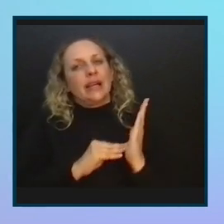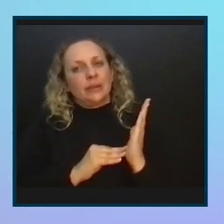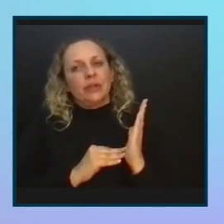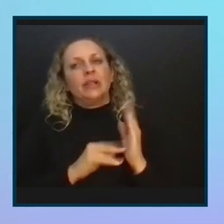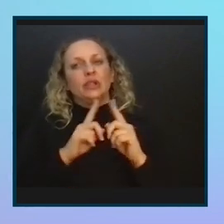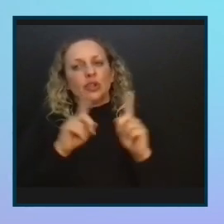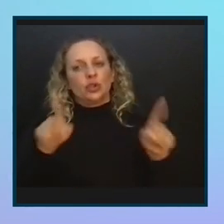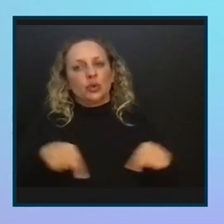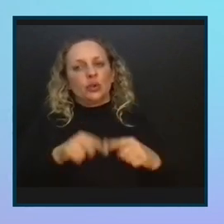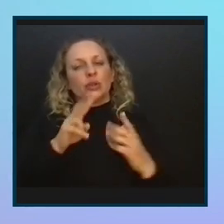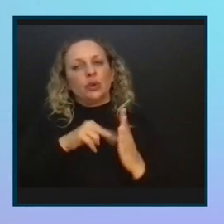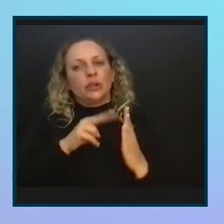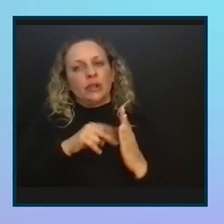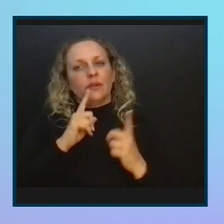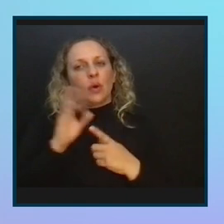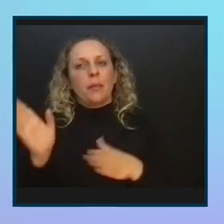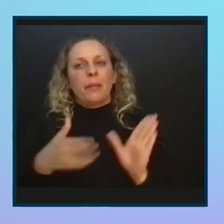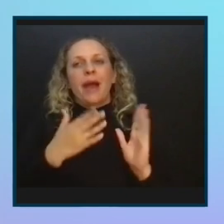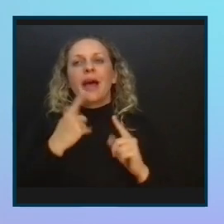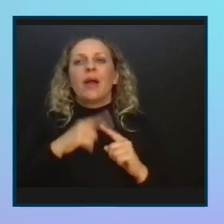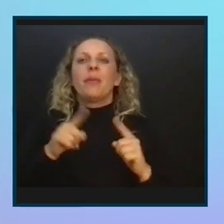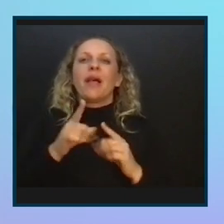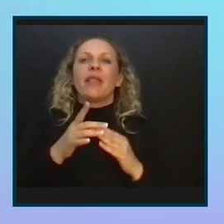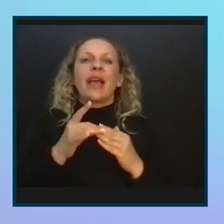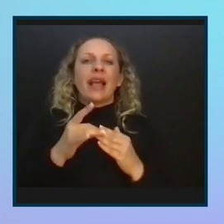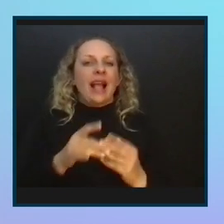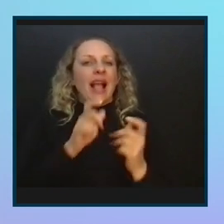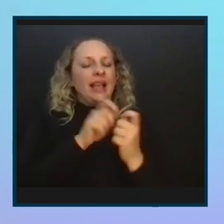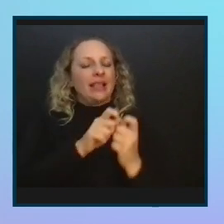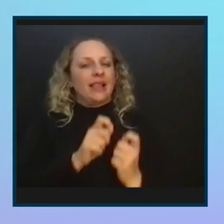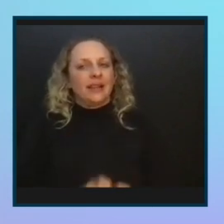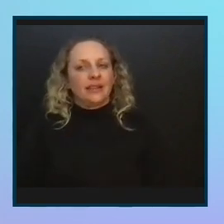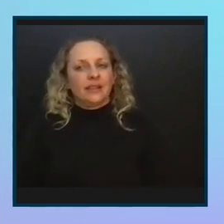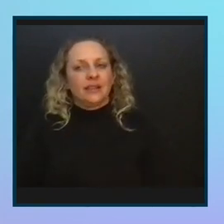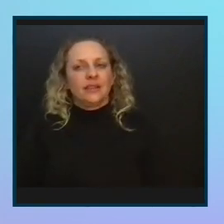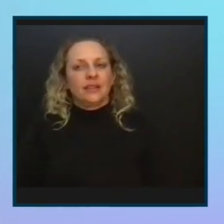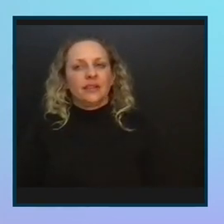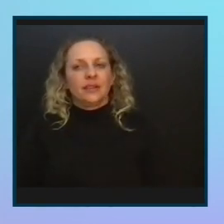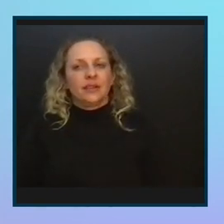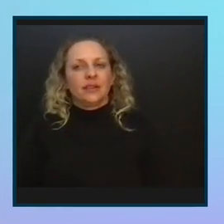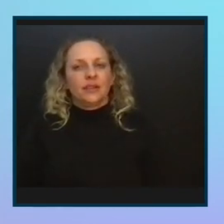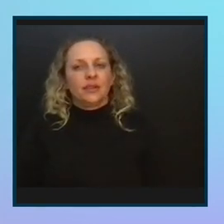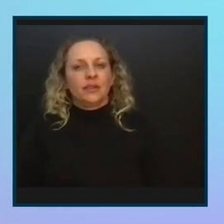reader announcements for a pattern? Are they like guidelines?